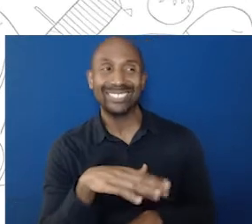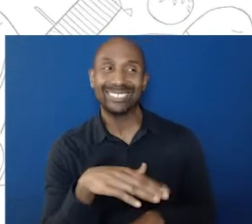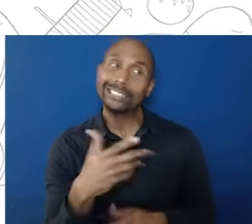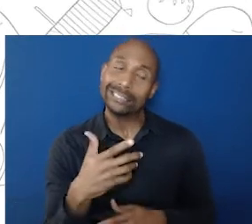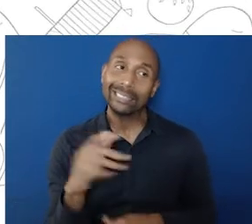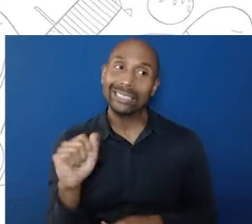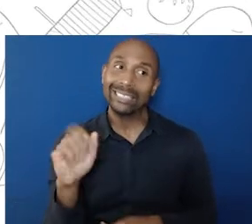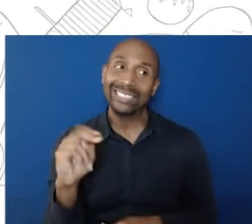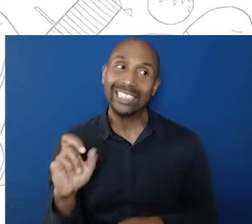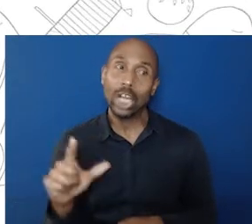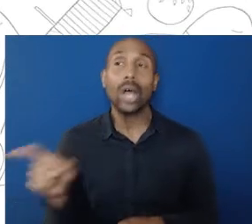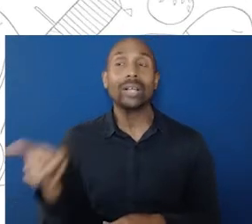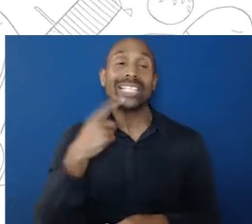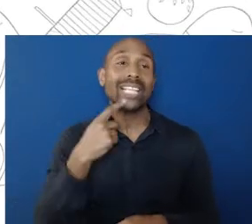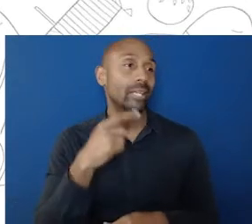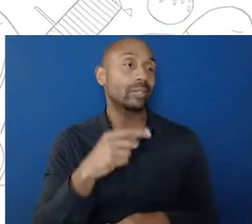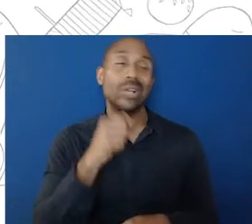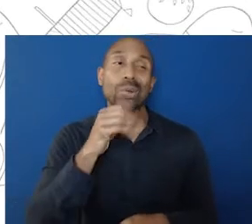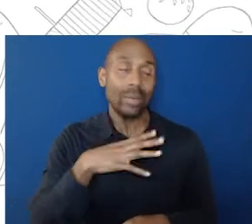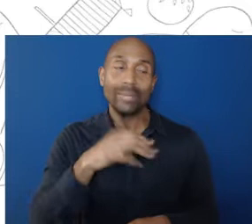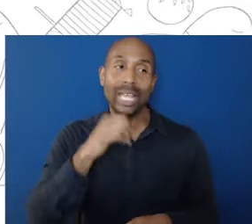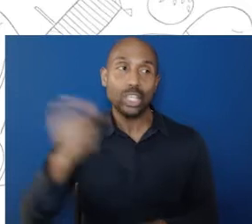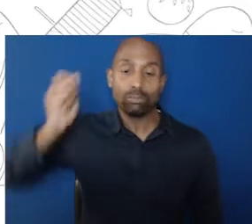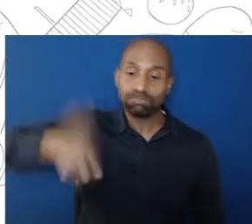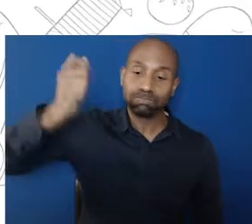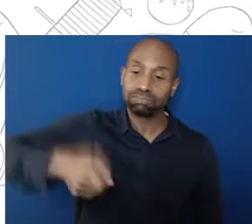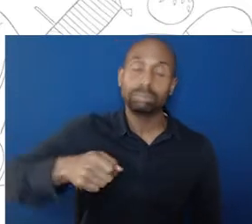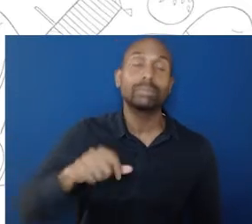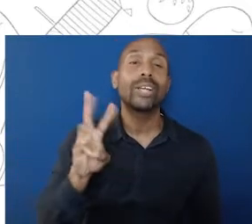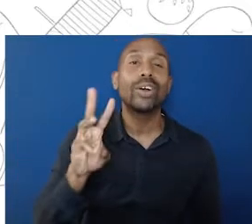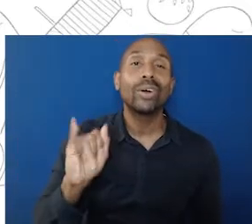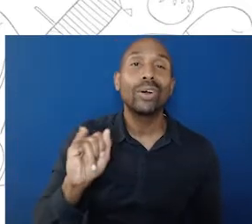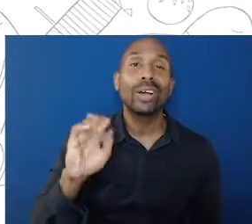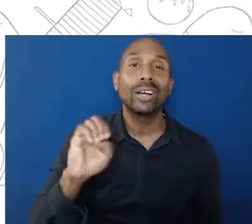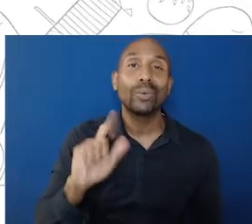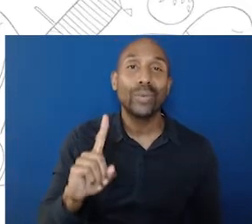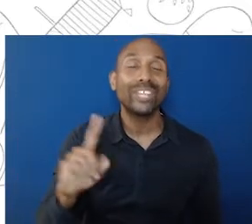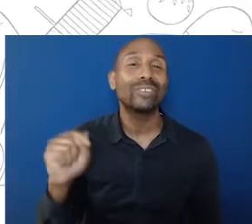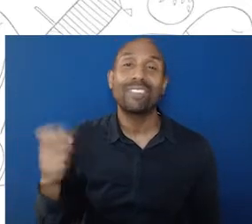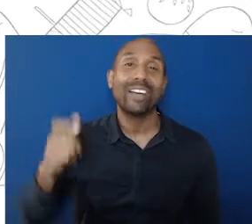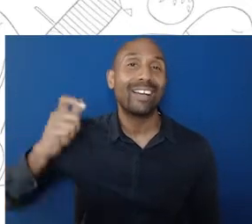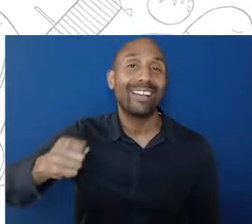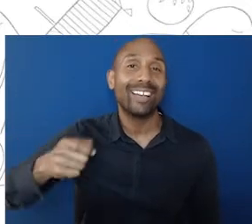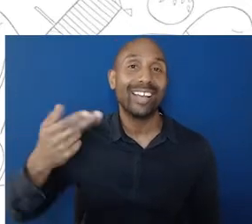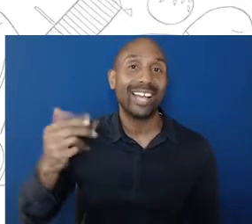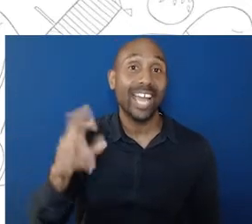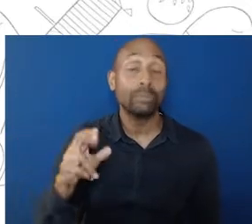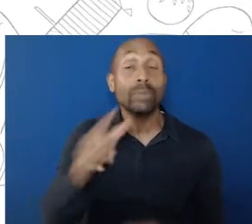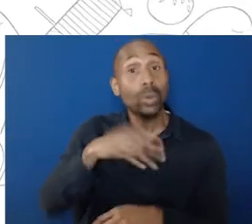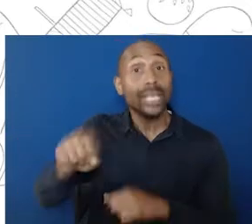have a saying that women don't wield the hammer, that women can polish the metal, women can sell